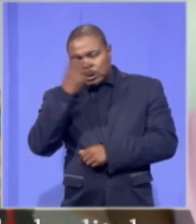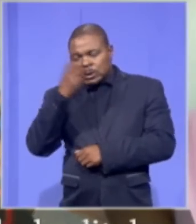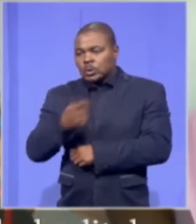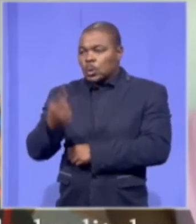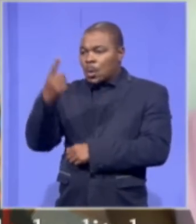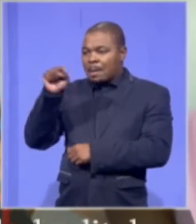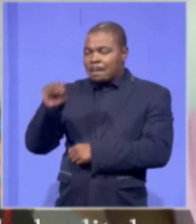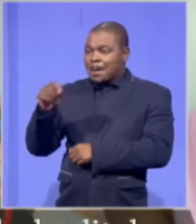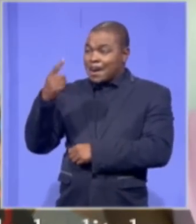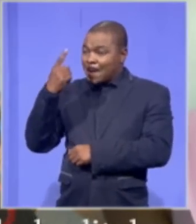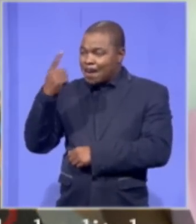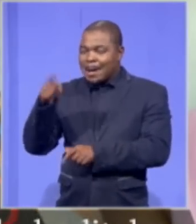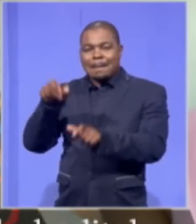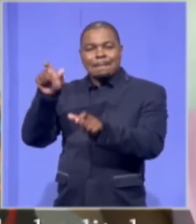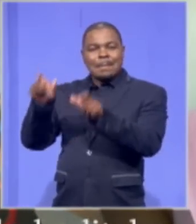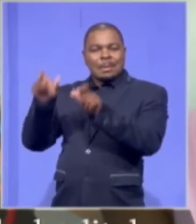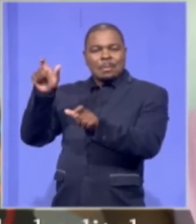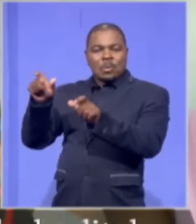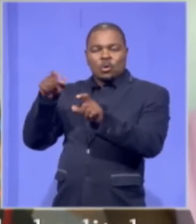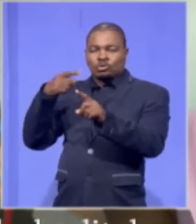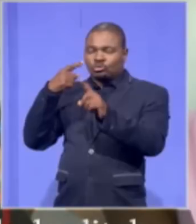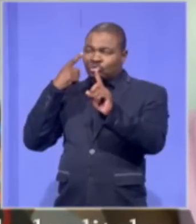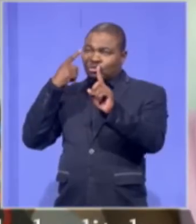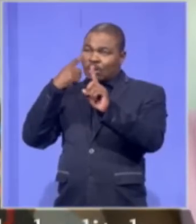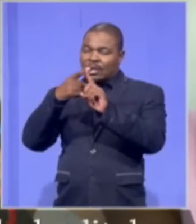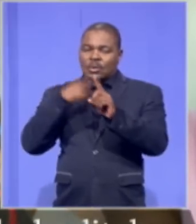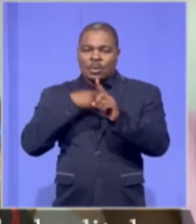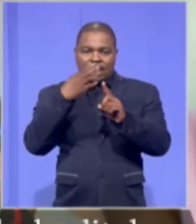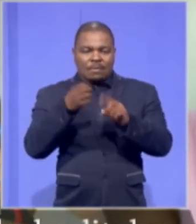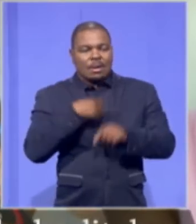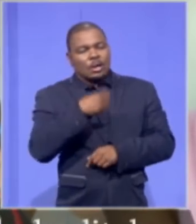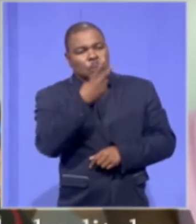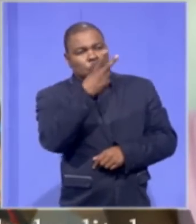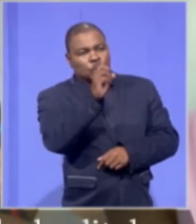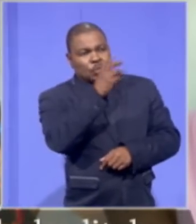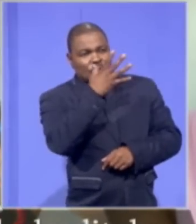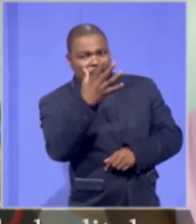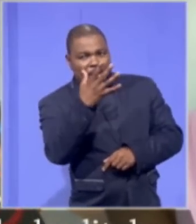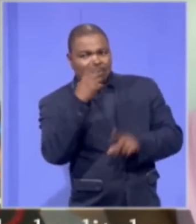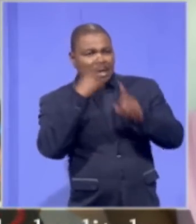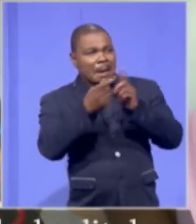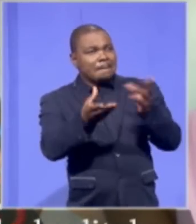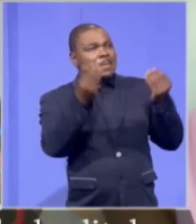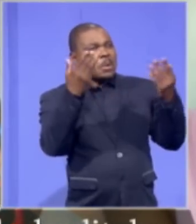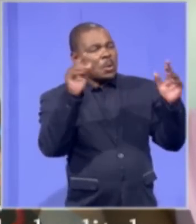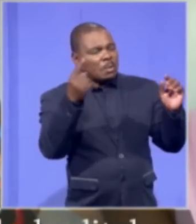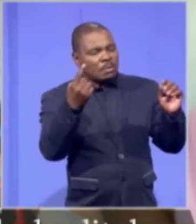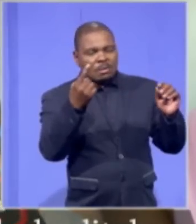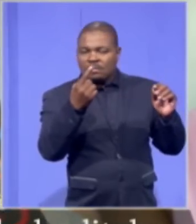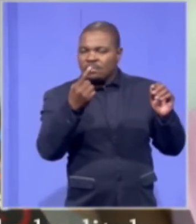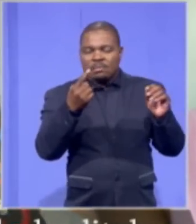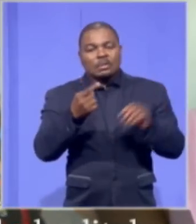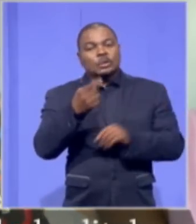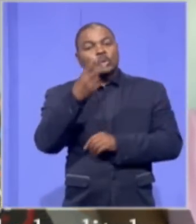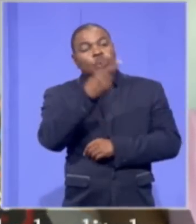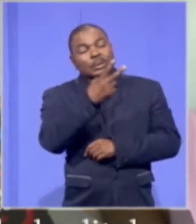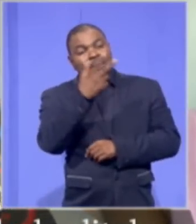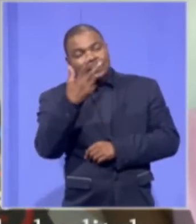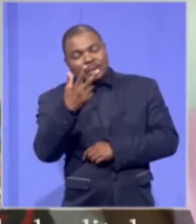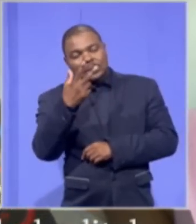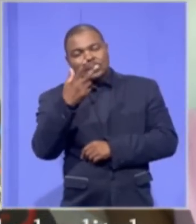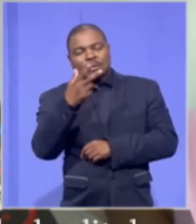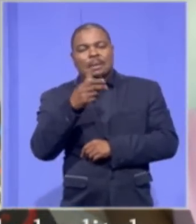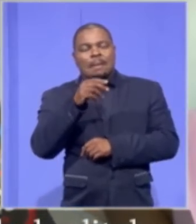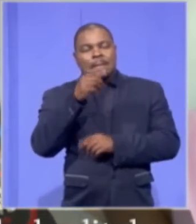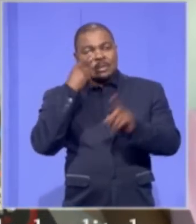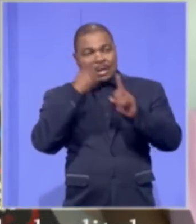The targets have been broken down to meet not just the 2025 targets, but also the 2028 targets for the National Strategic Plan for